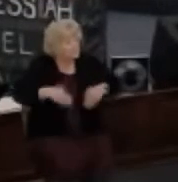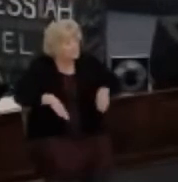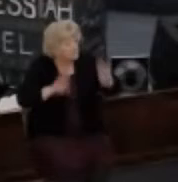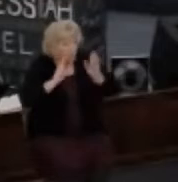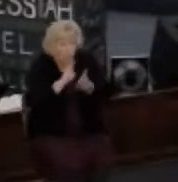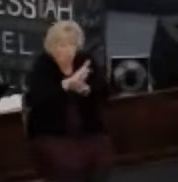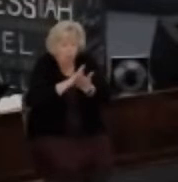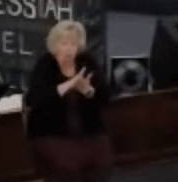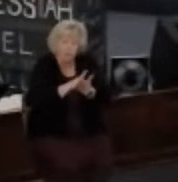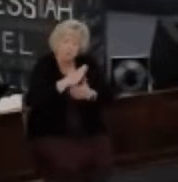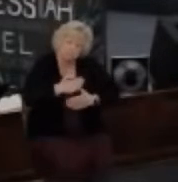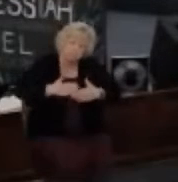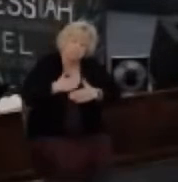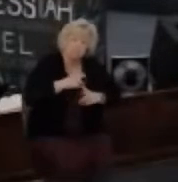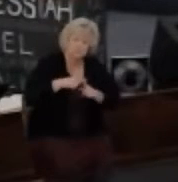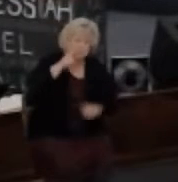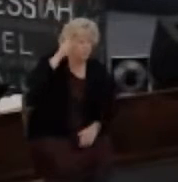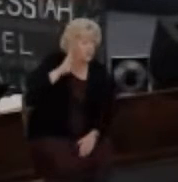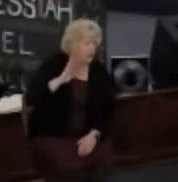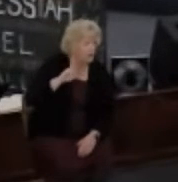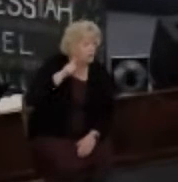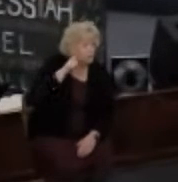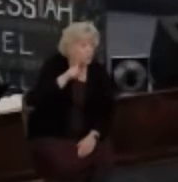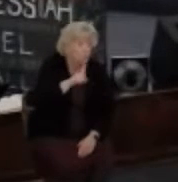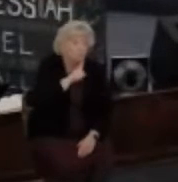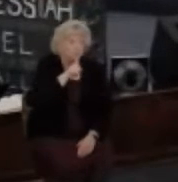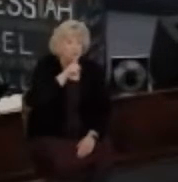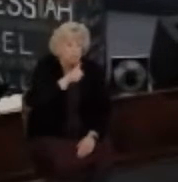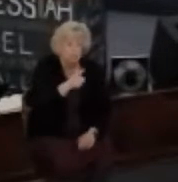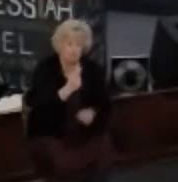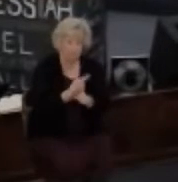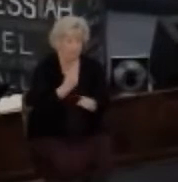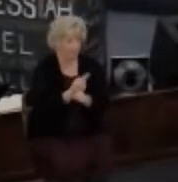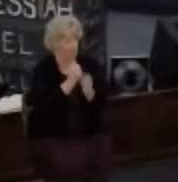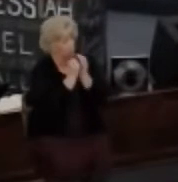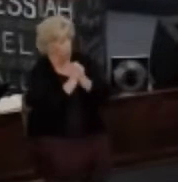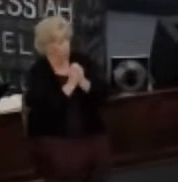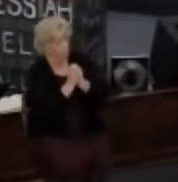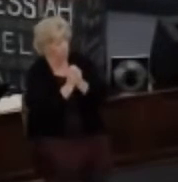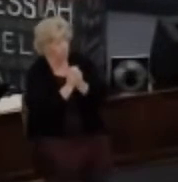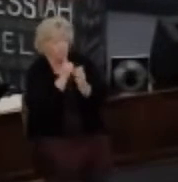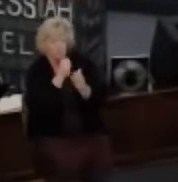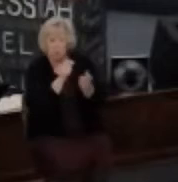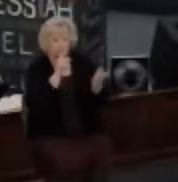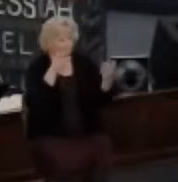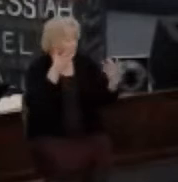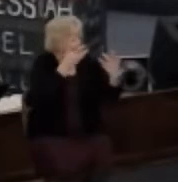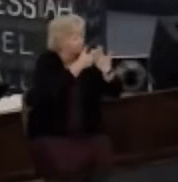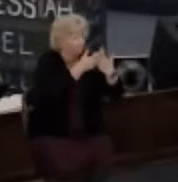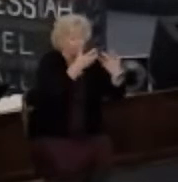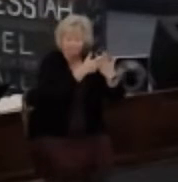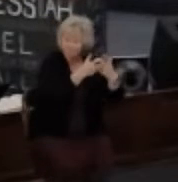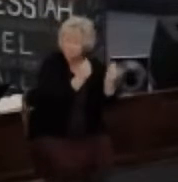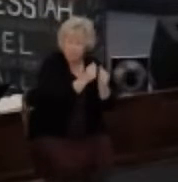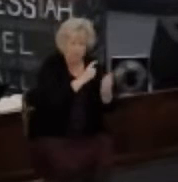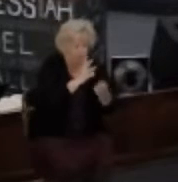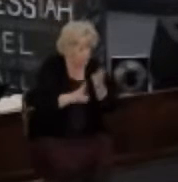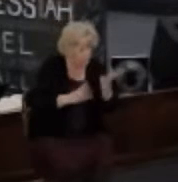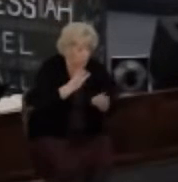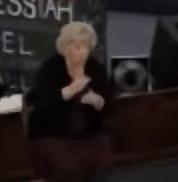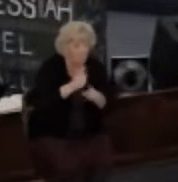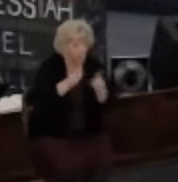and pleasing to God. This is your true and proper worship. Do not conform to the pattern of this world, but